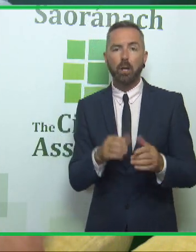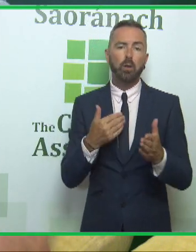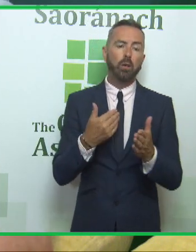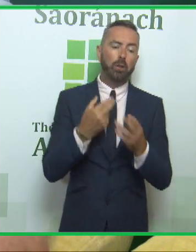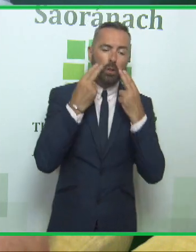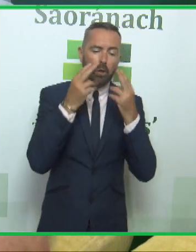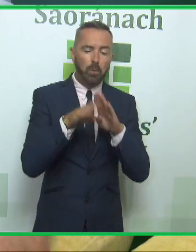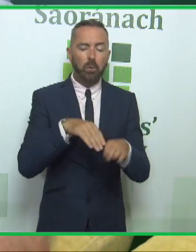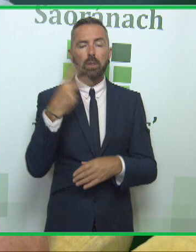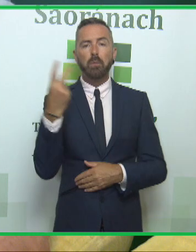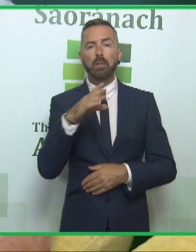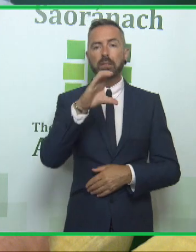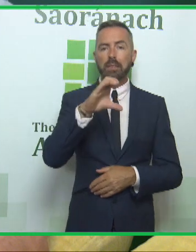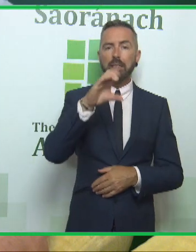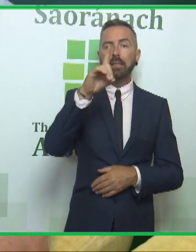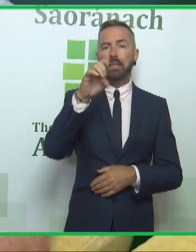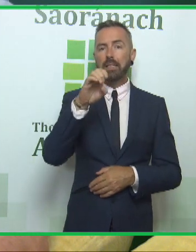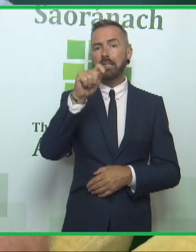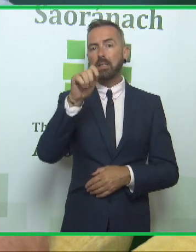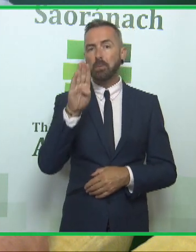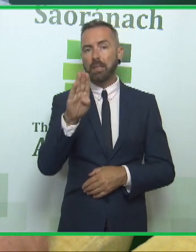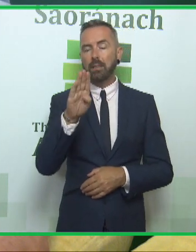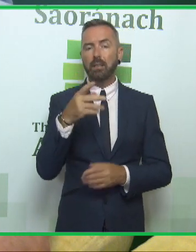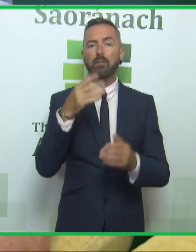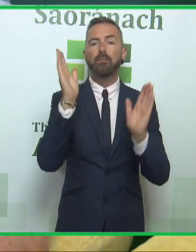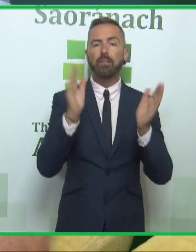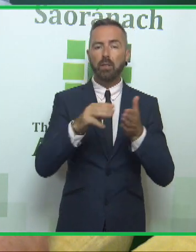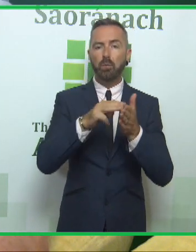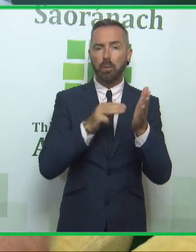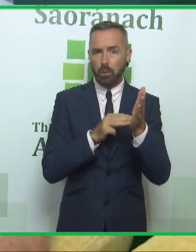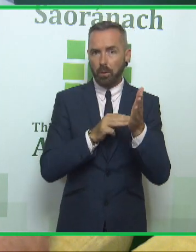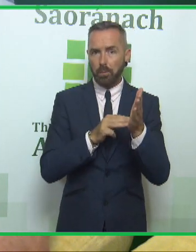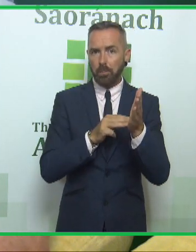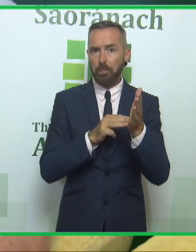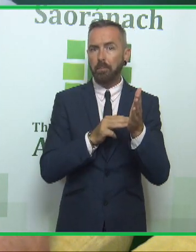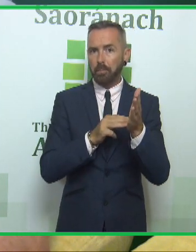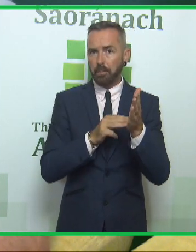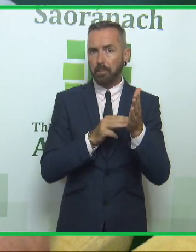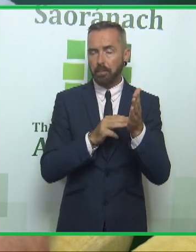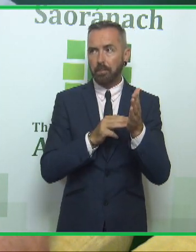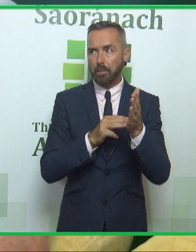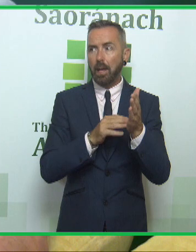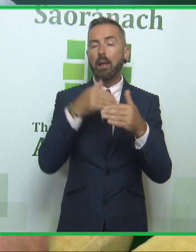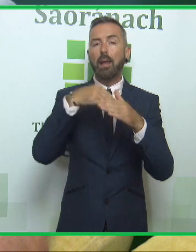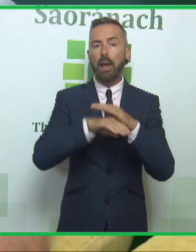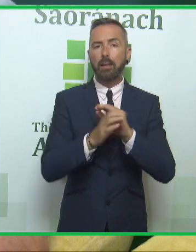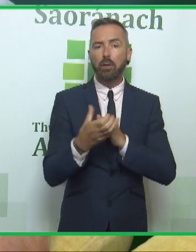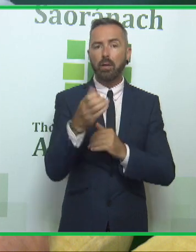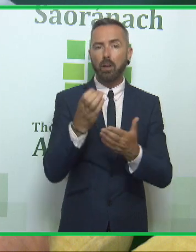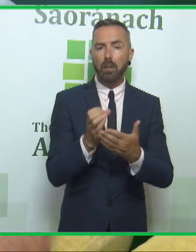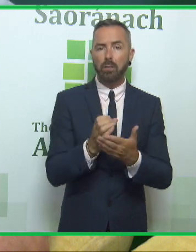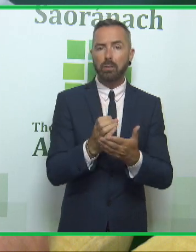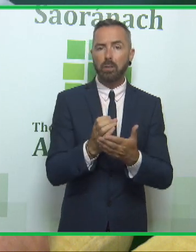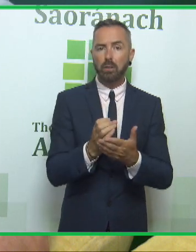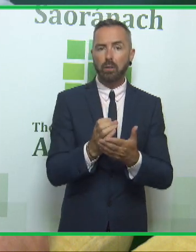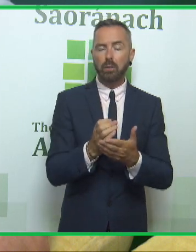partnership with the CDETB, if they complete the program, then they'll go into a college course, a pre-college course, and